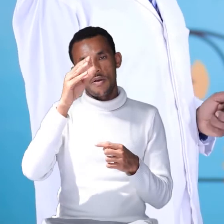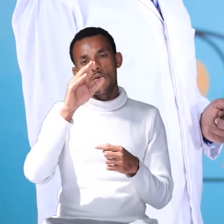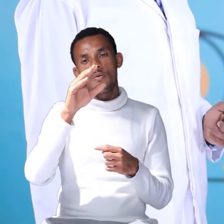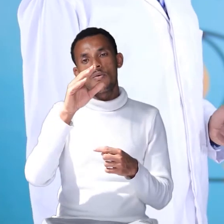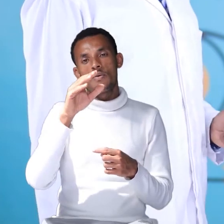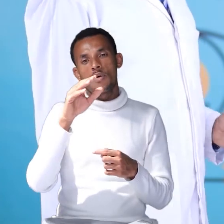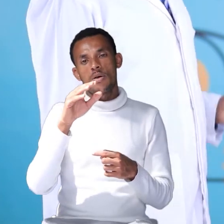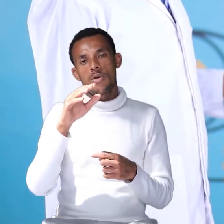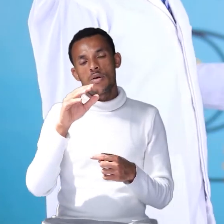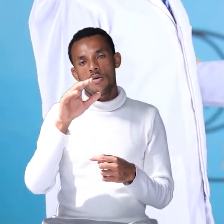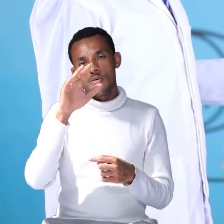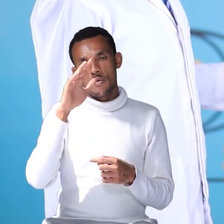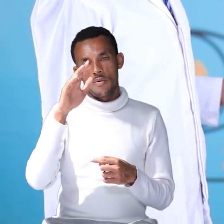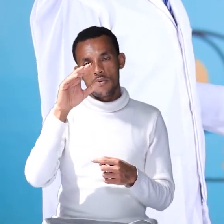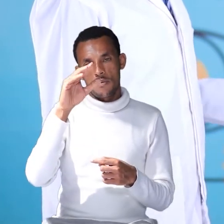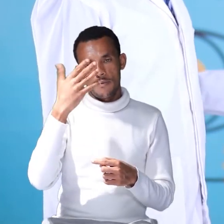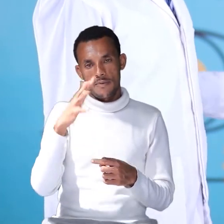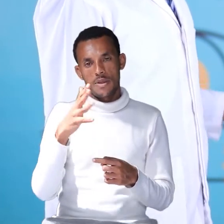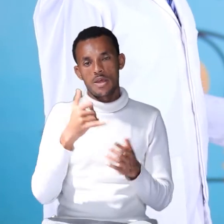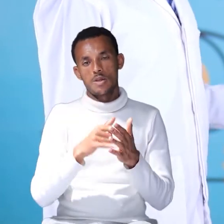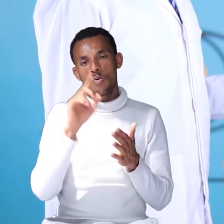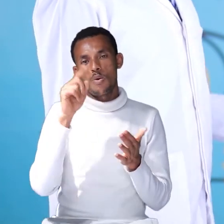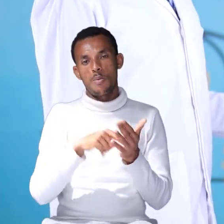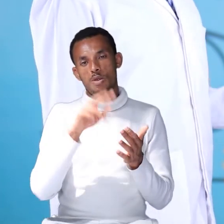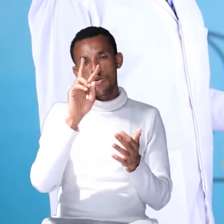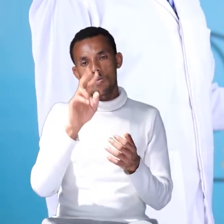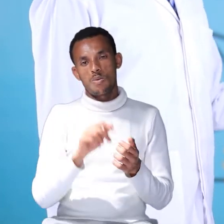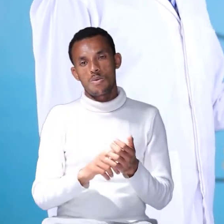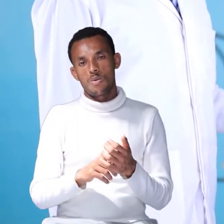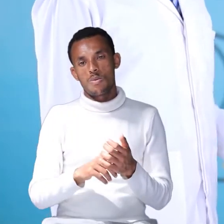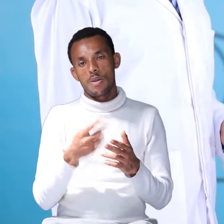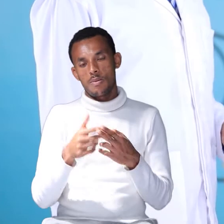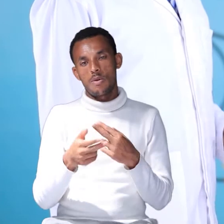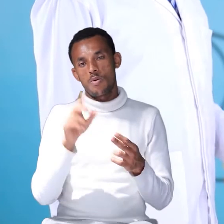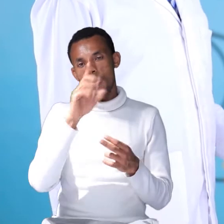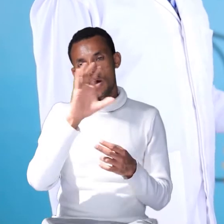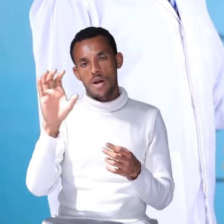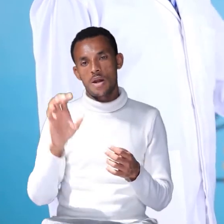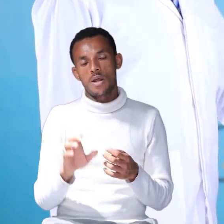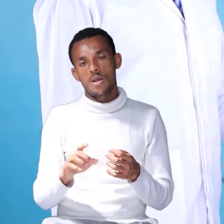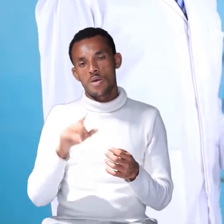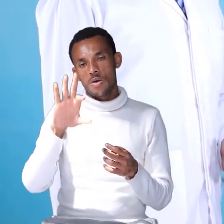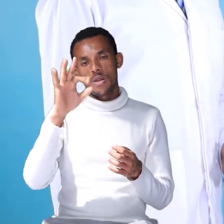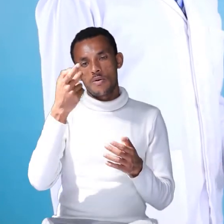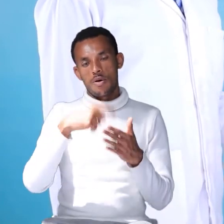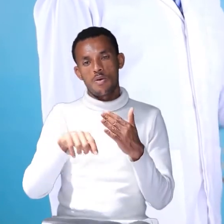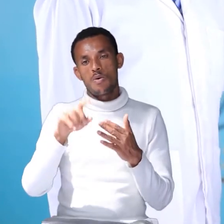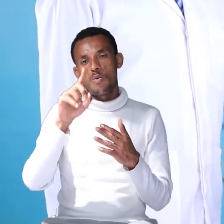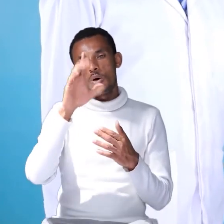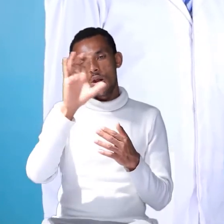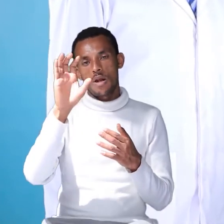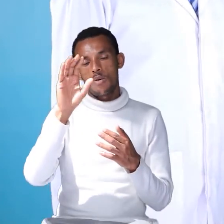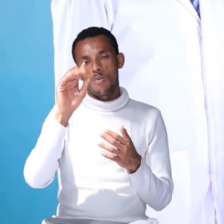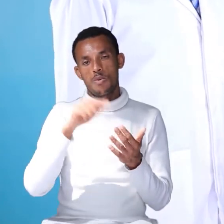over 50, the decimal form of 61 over 50 it is 1.22. Multiplied by 100%, you will